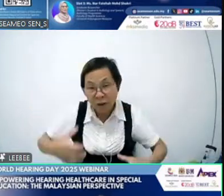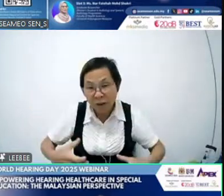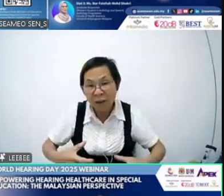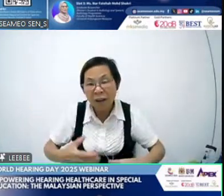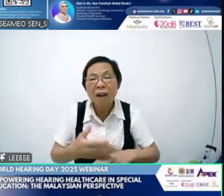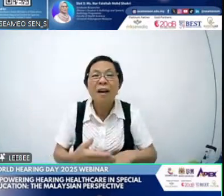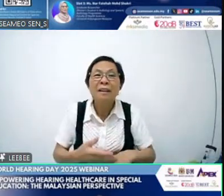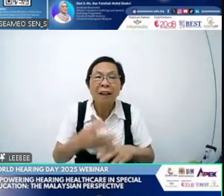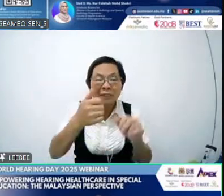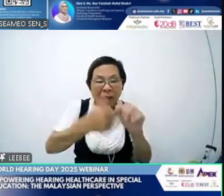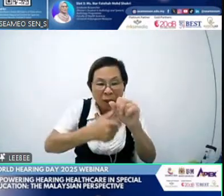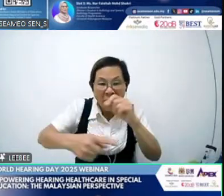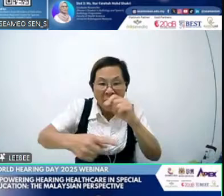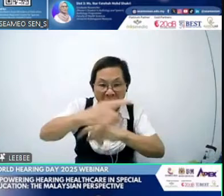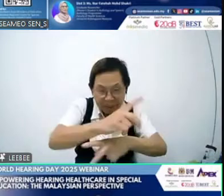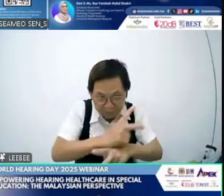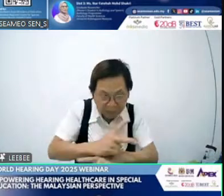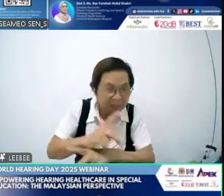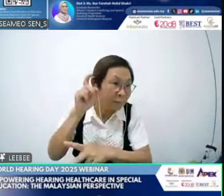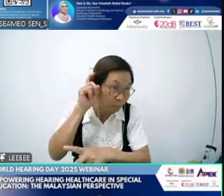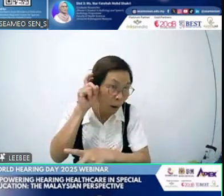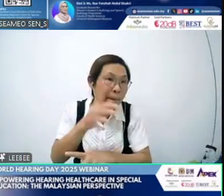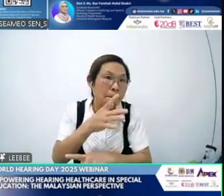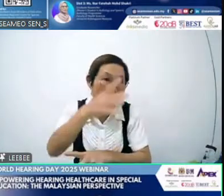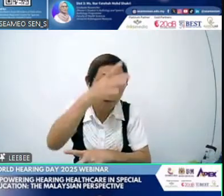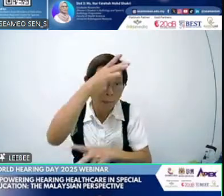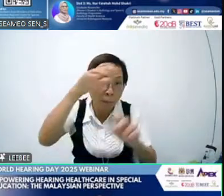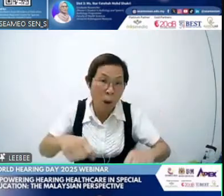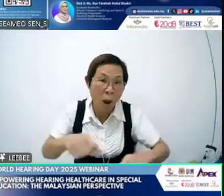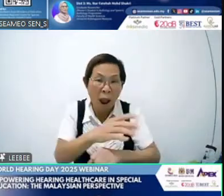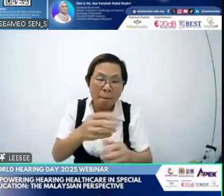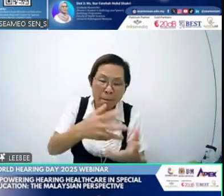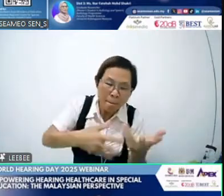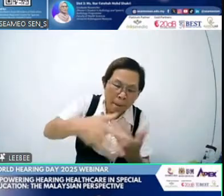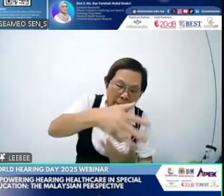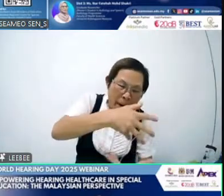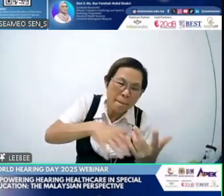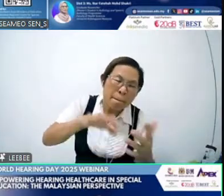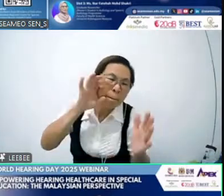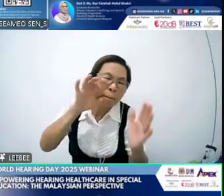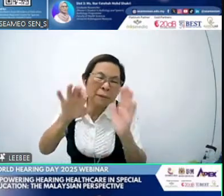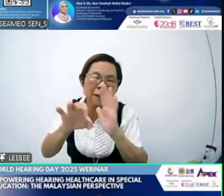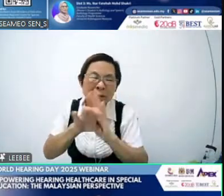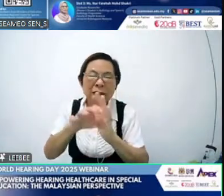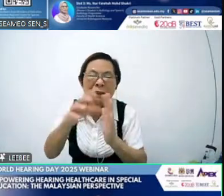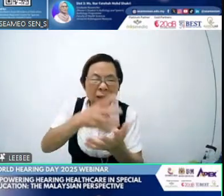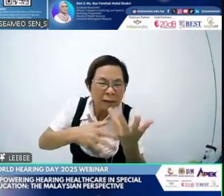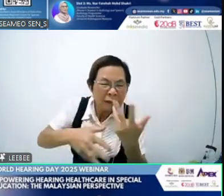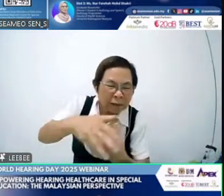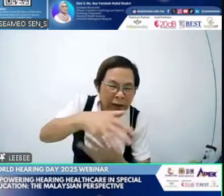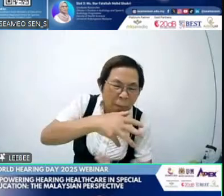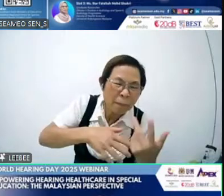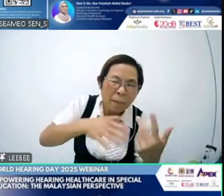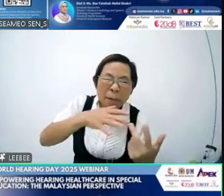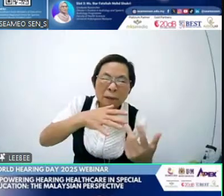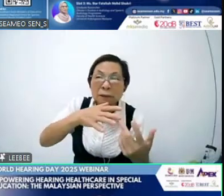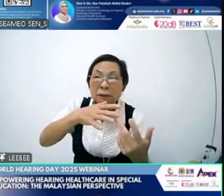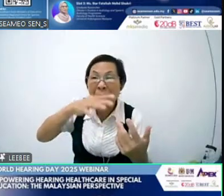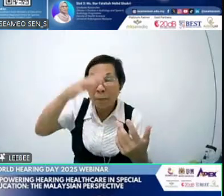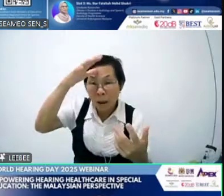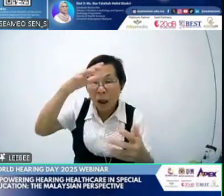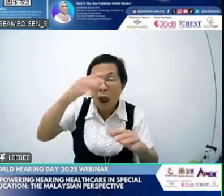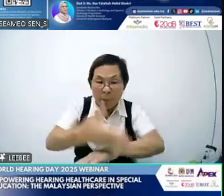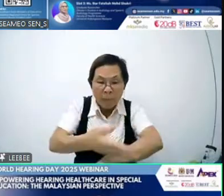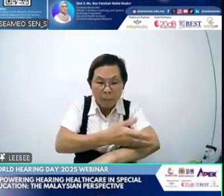care. But for knowledge, maybe adding interactive features like quizzes that could further enhance